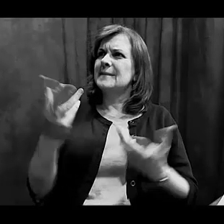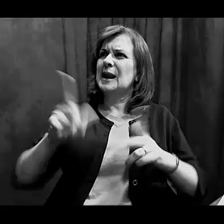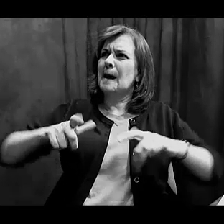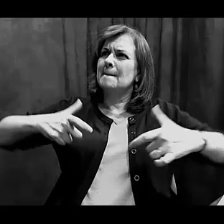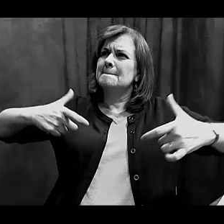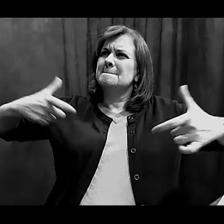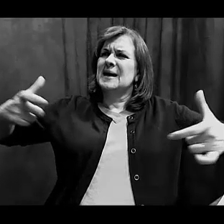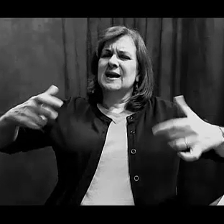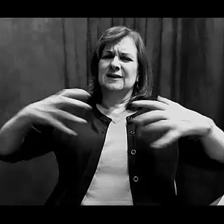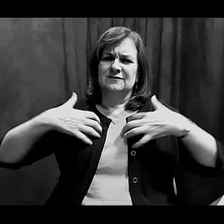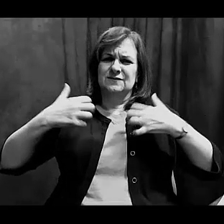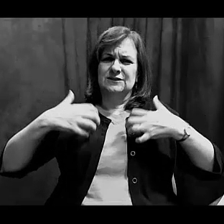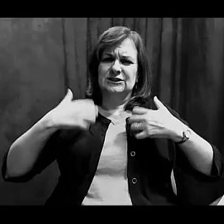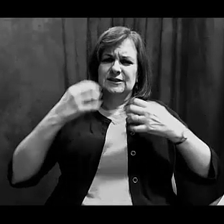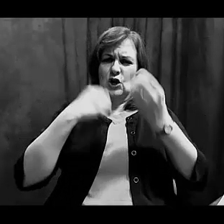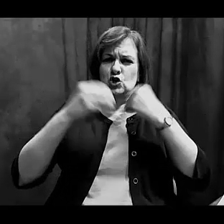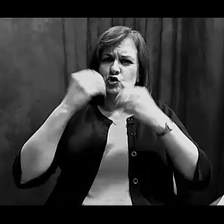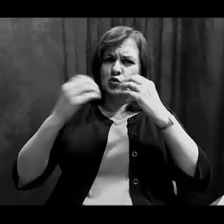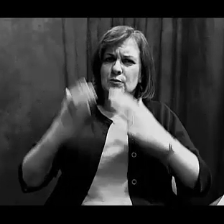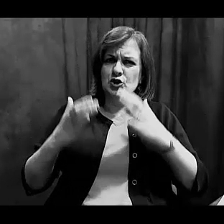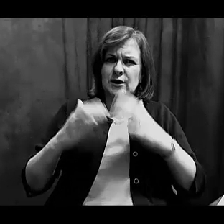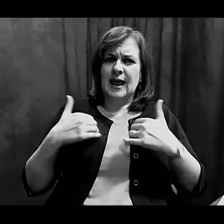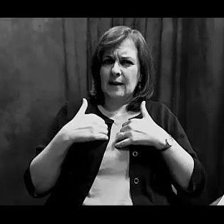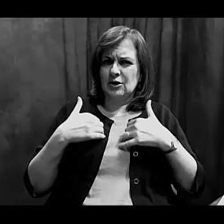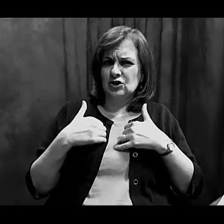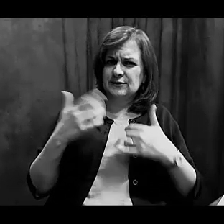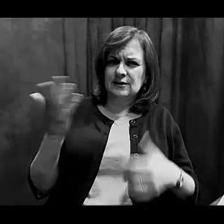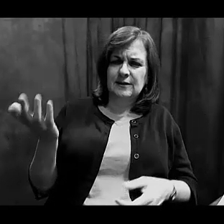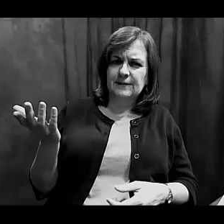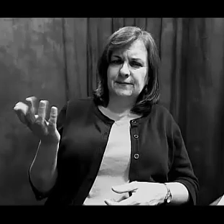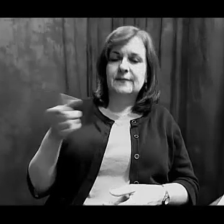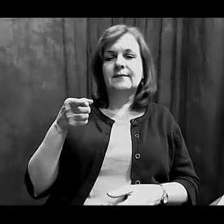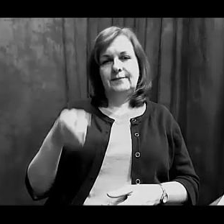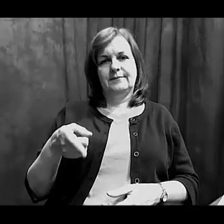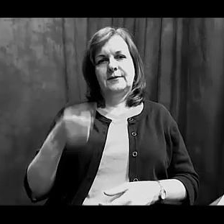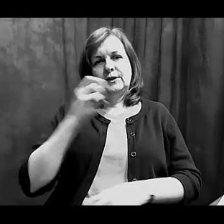big, fierce consumers,